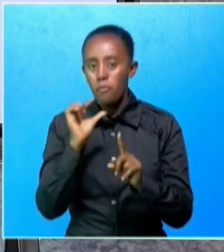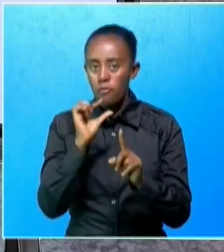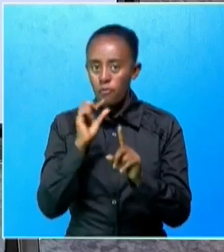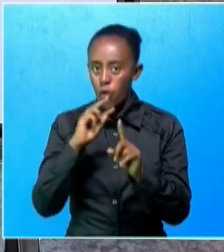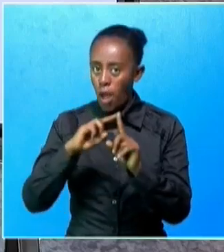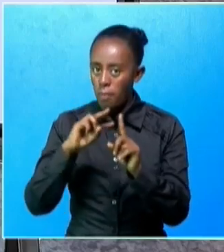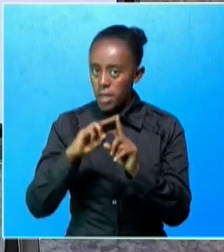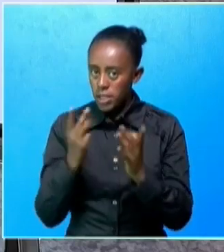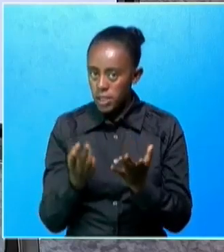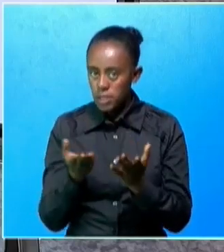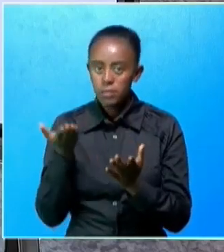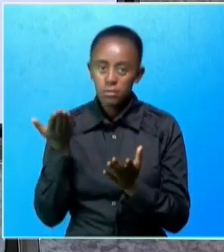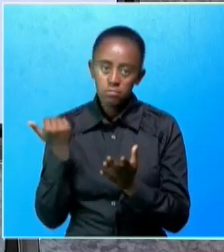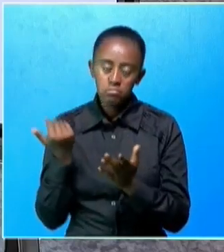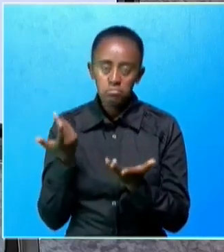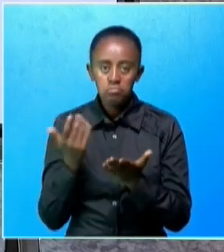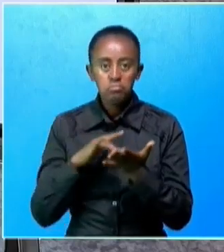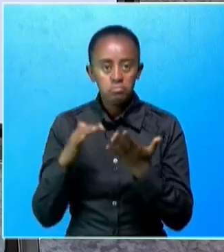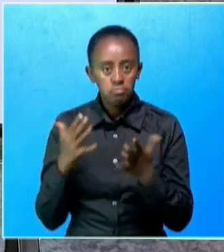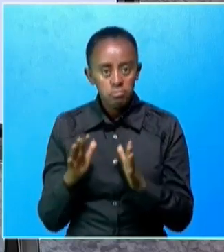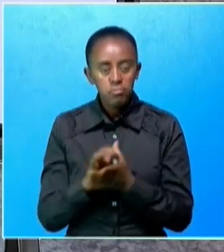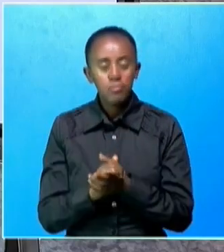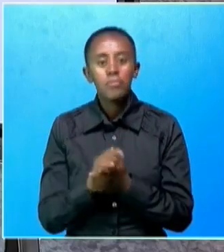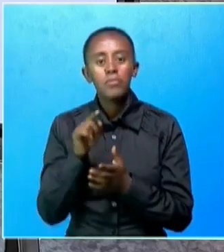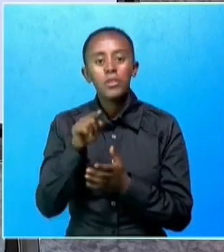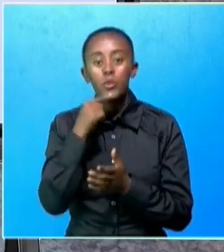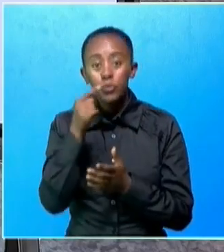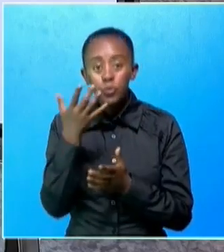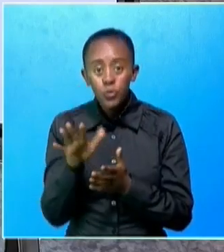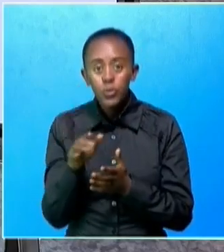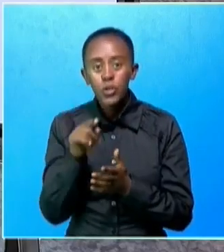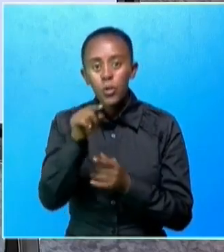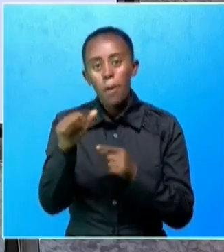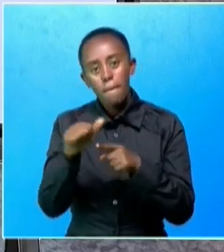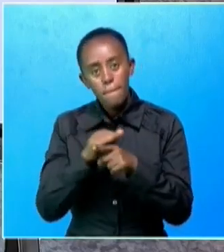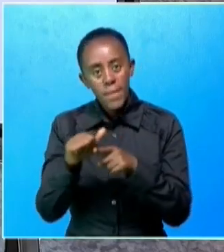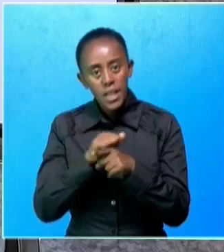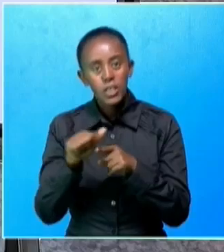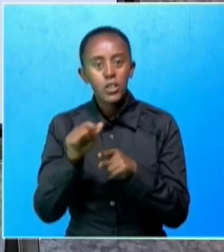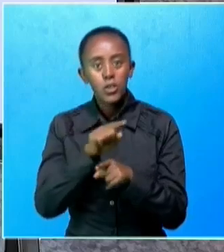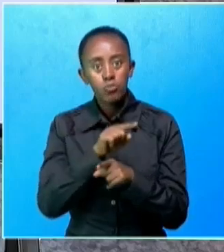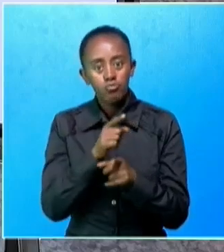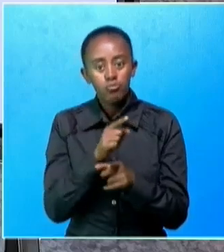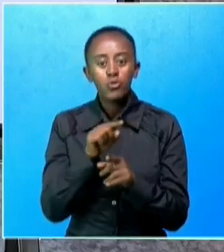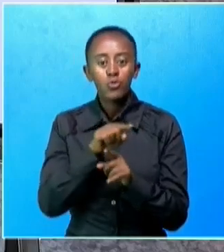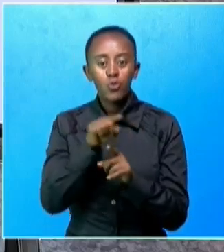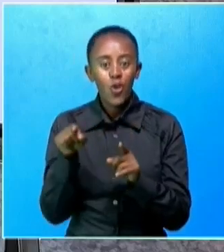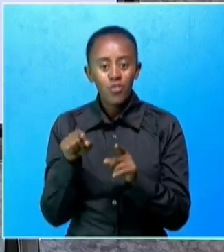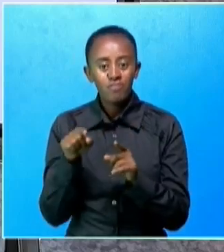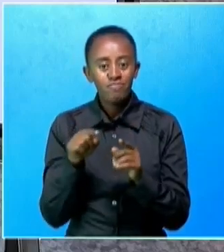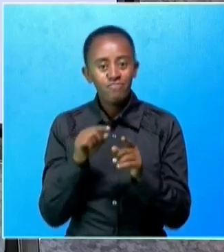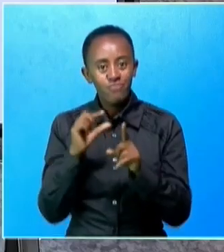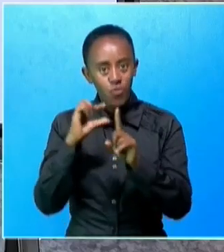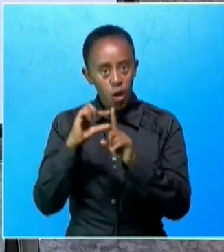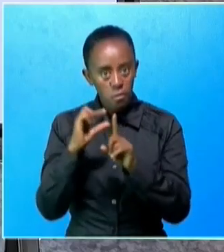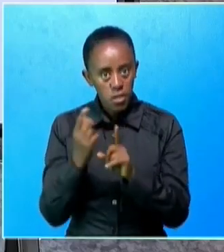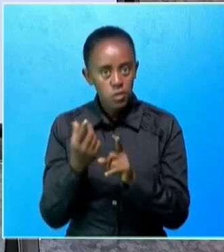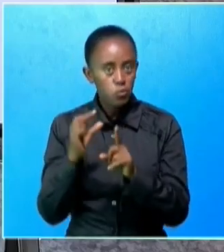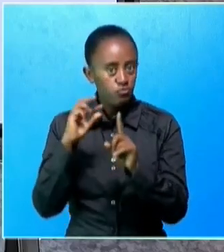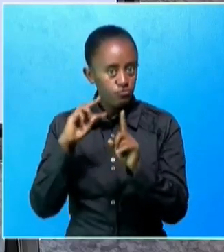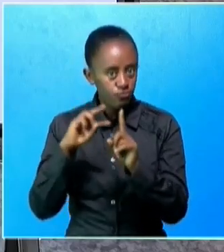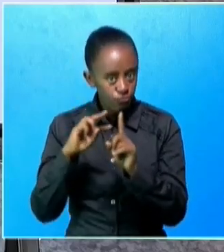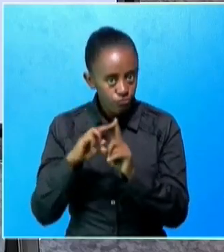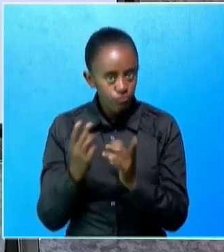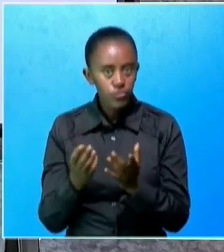that we studied. And then I have already told you that to practice those vocabularies and show to your friends how to